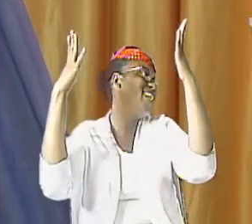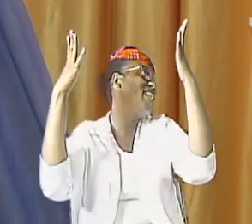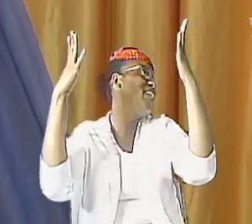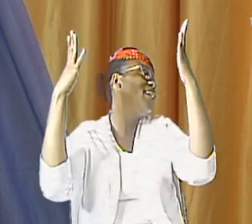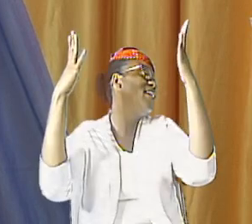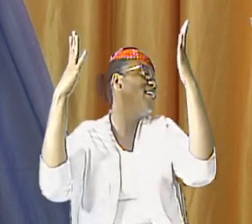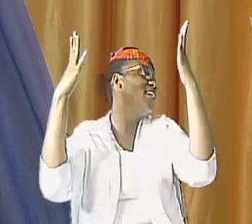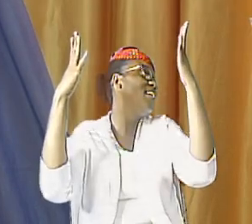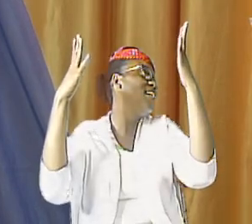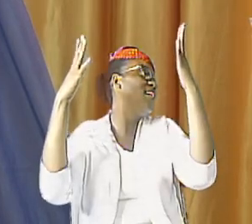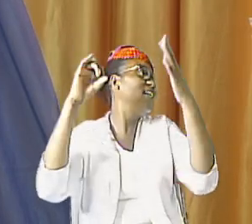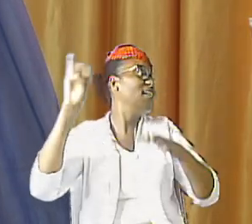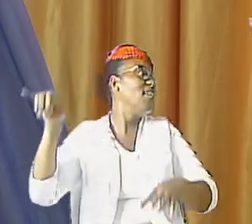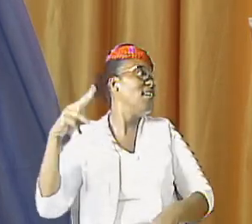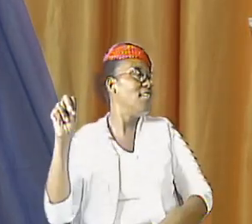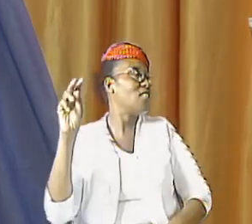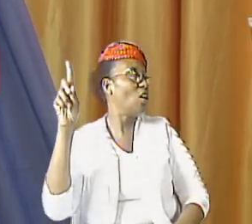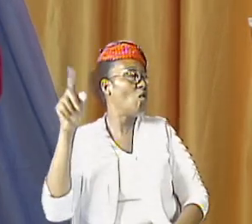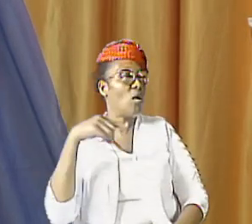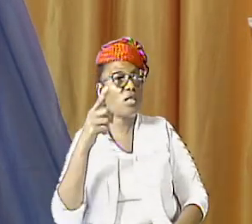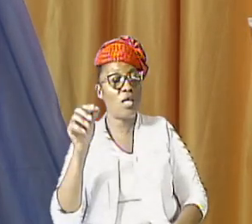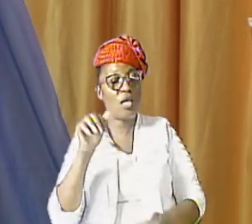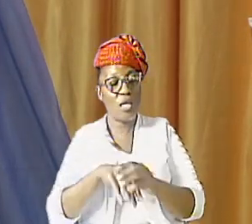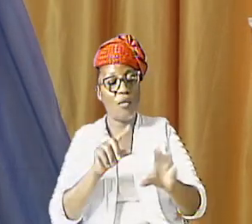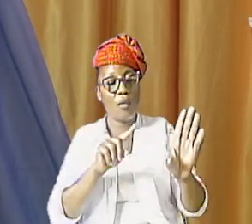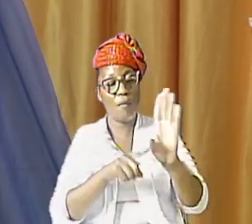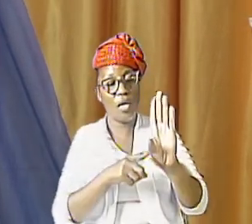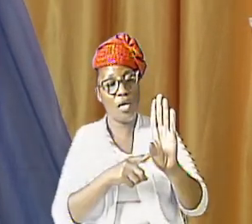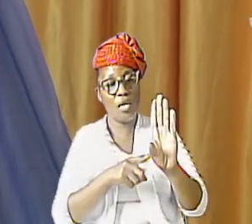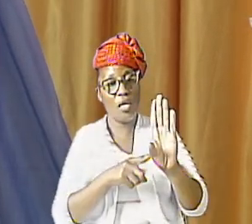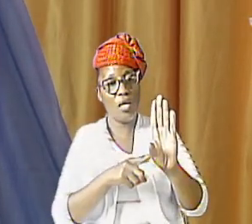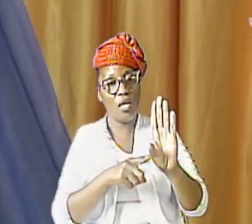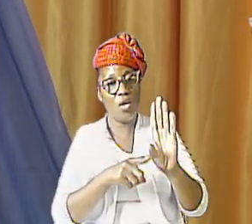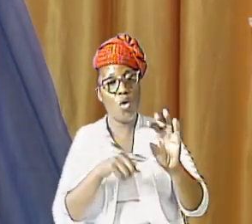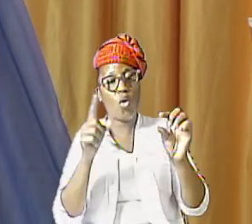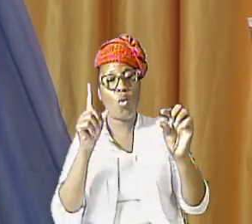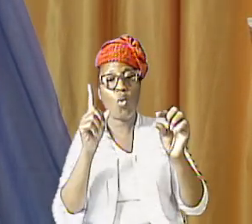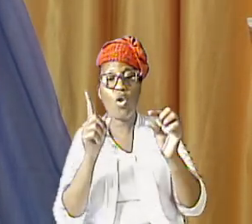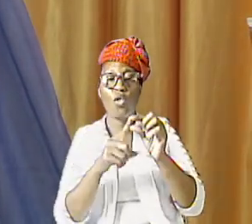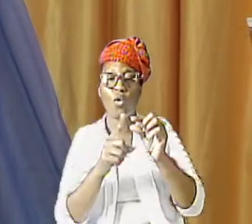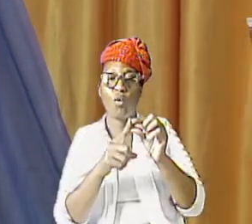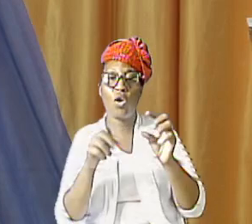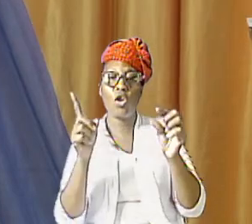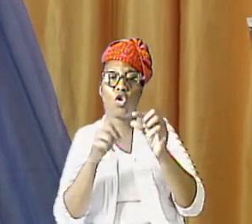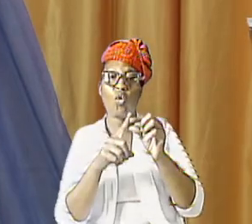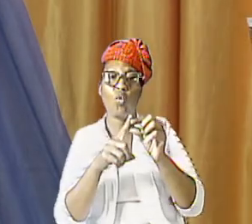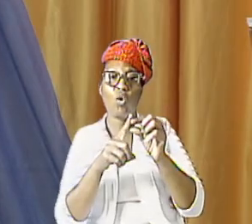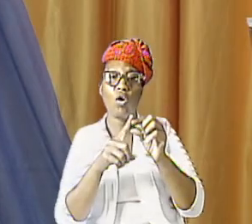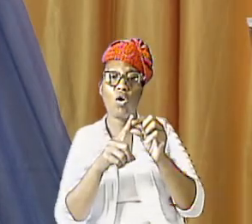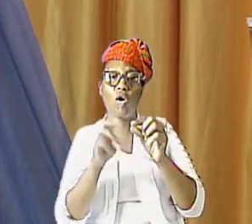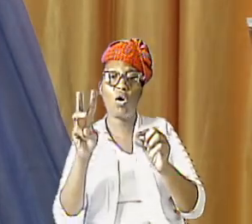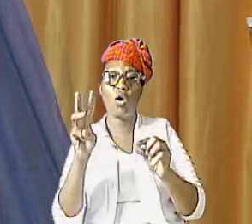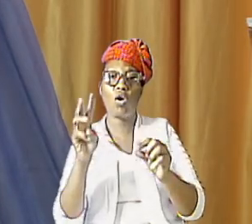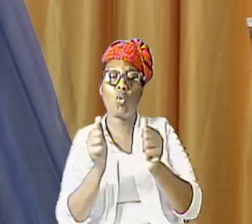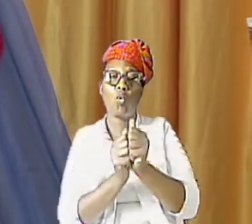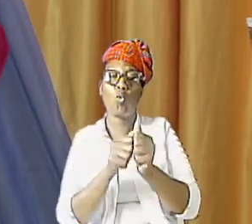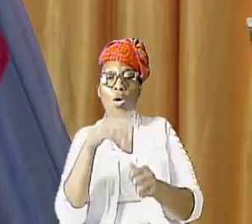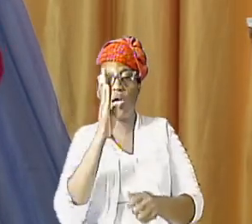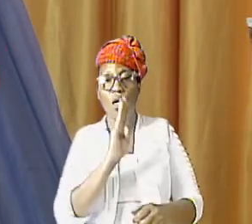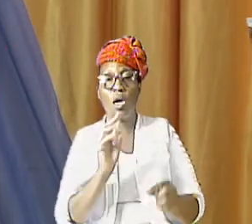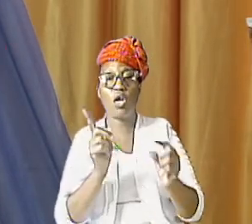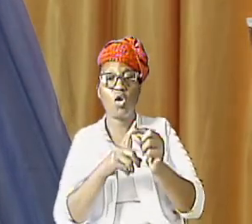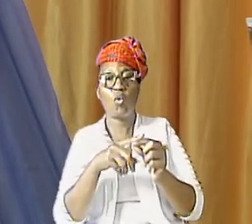Hallelujah. In John chapter 1, it says, in the beginning was the Word, and the Word was with God, and the Word was